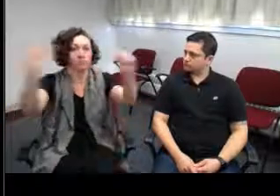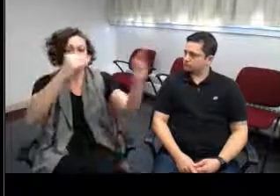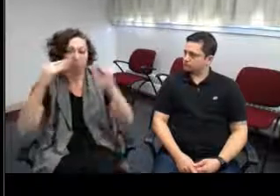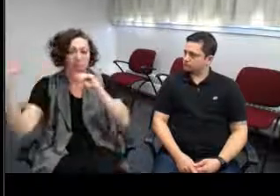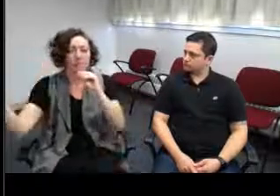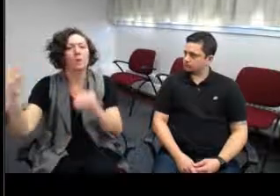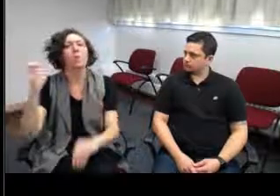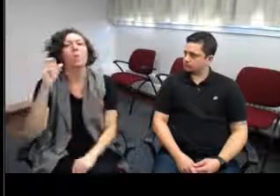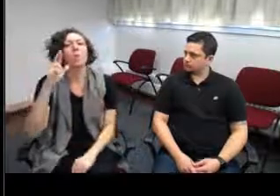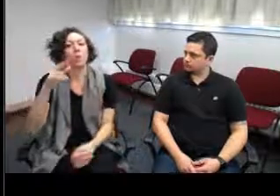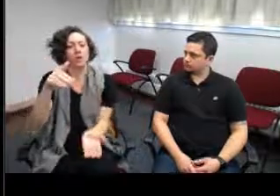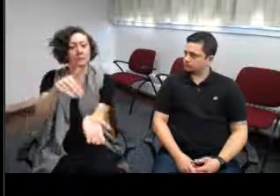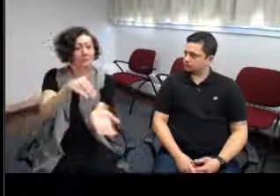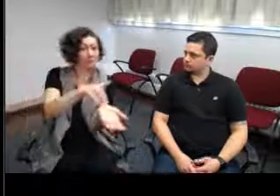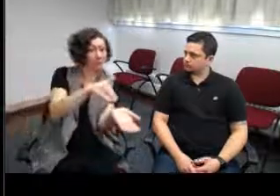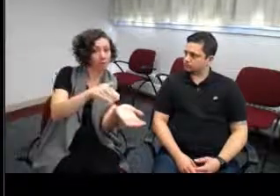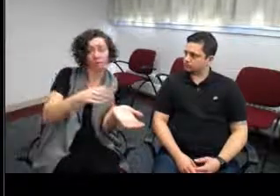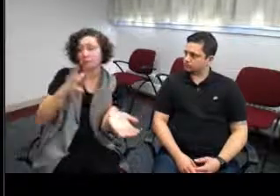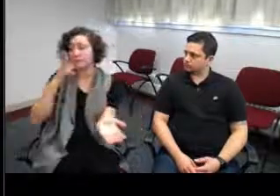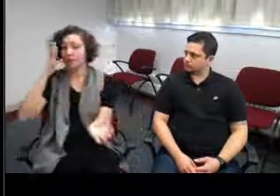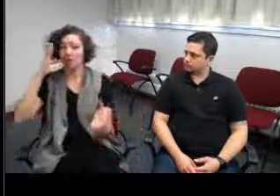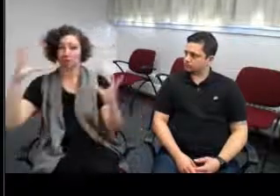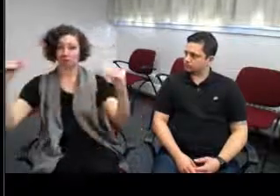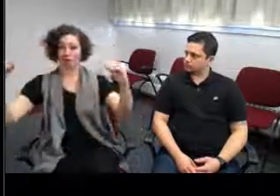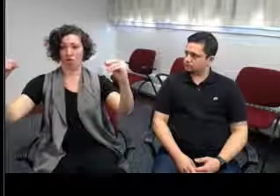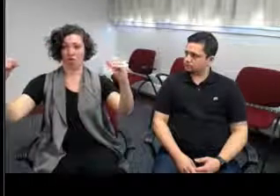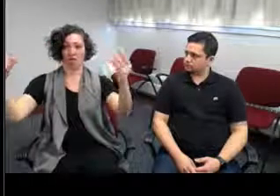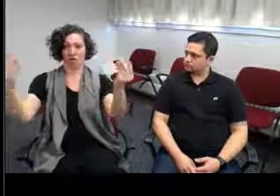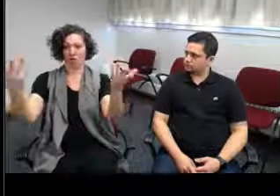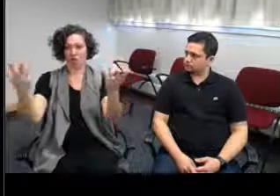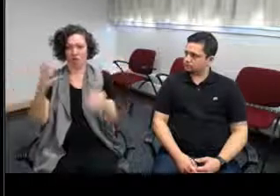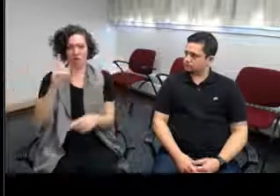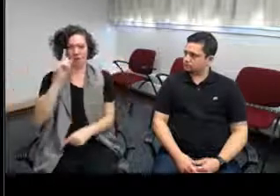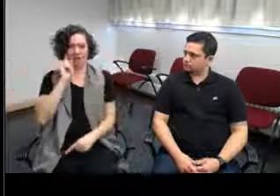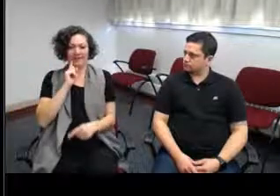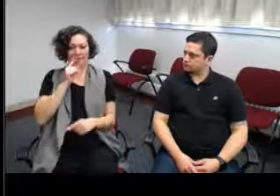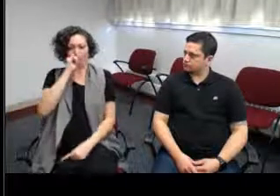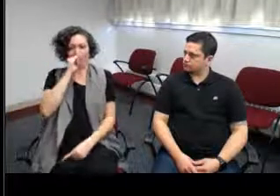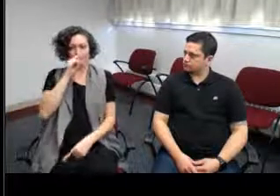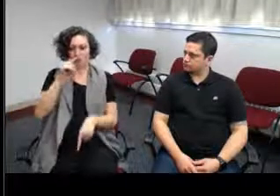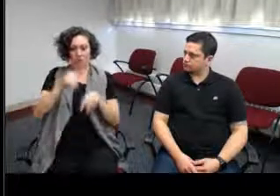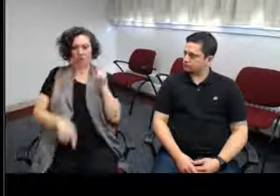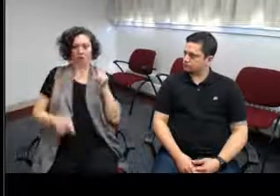having never overheard their hearing parents discussing this with their doctor.